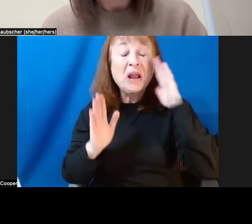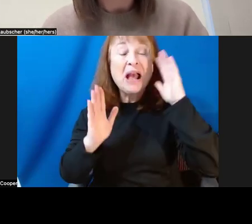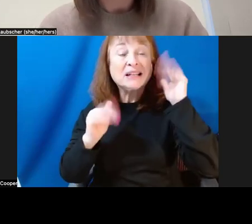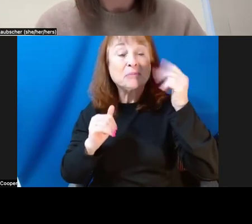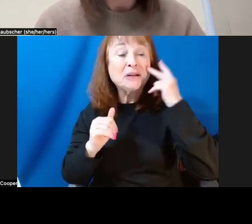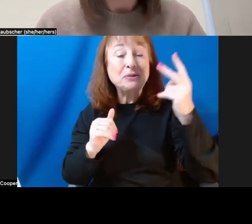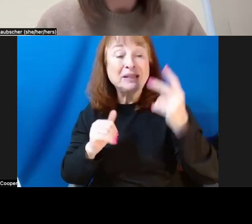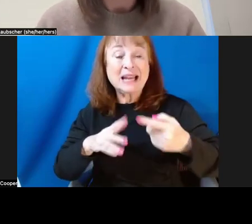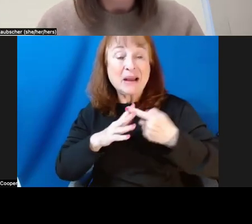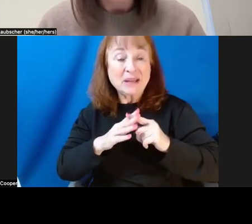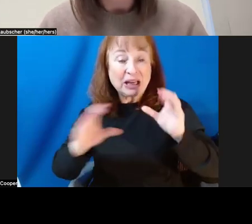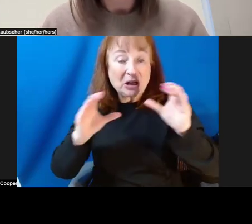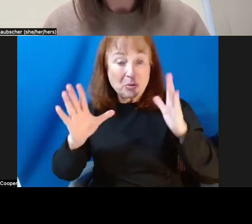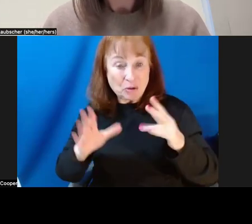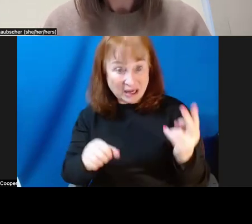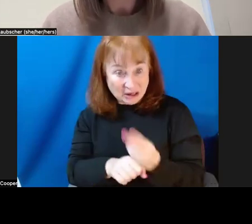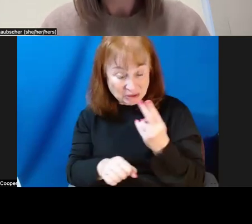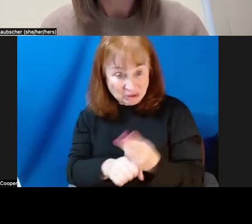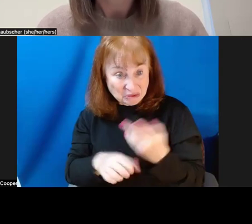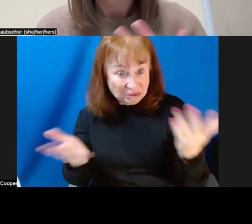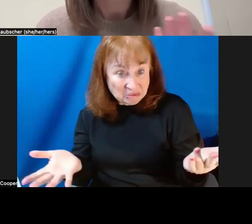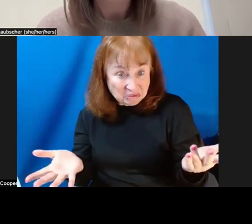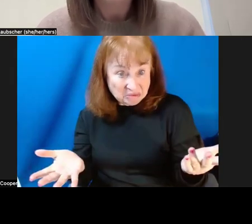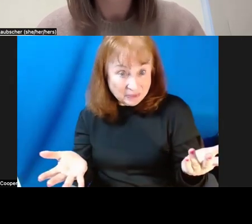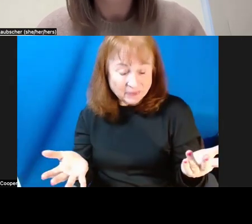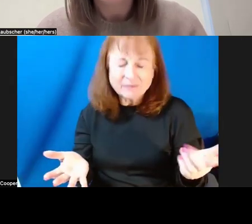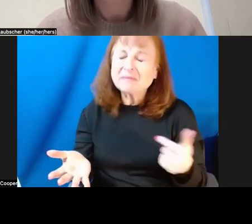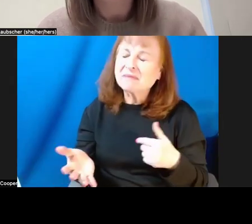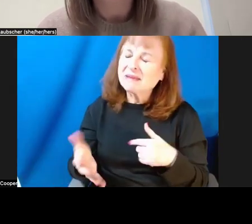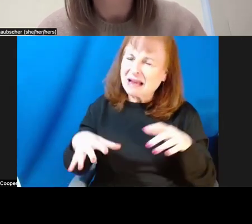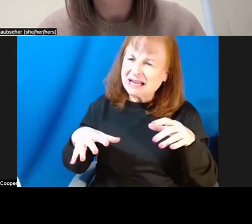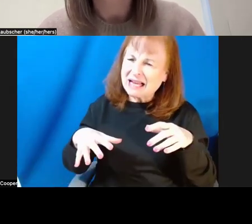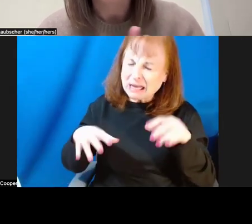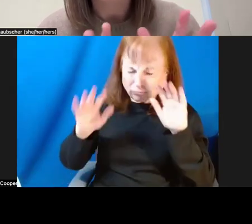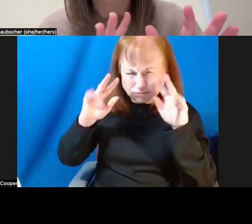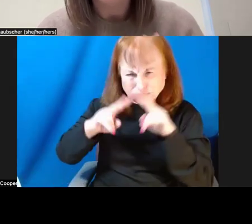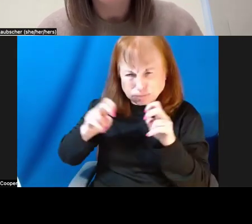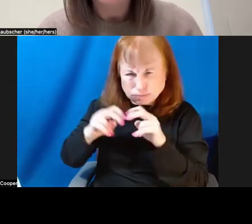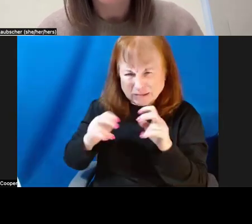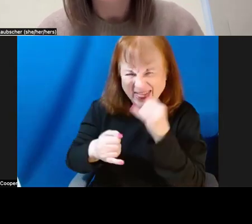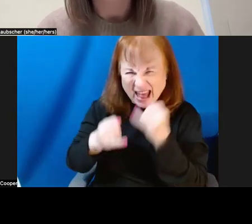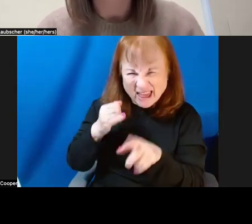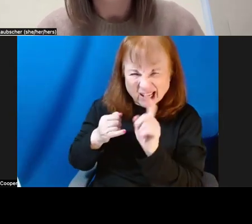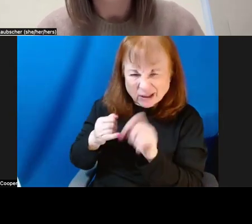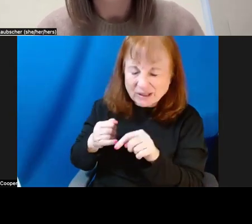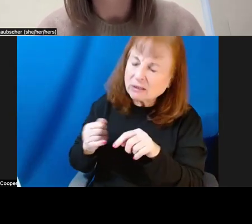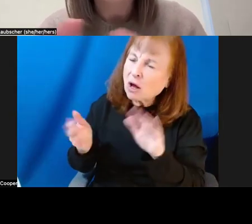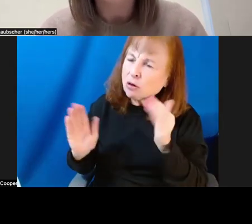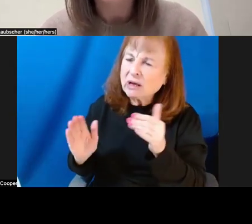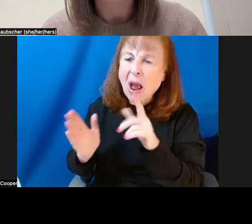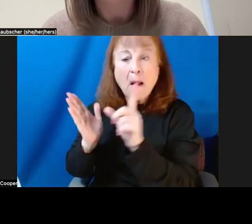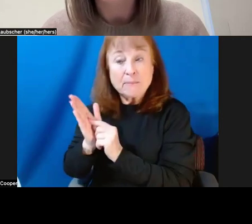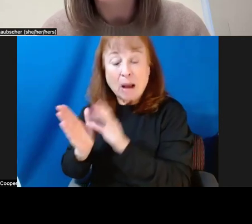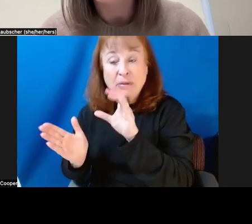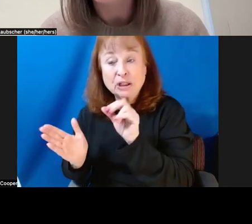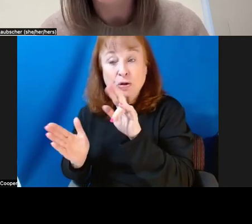see beginning communicators use? And I tackled that last question by comparing published core word lists to a